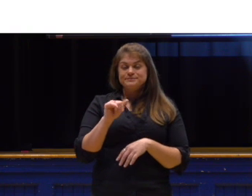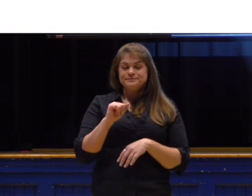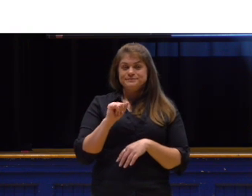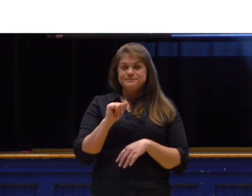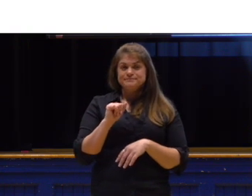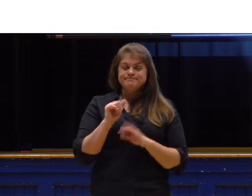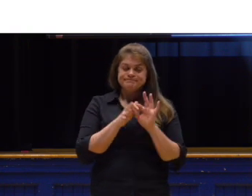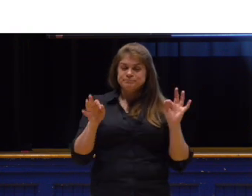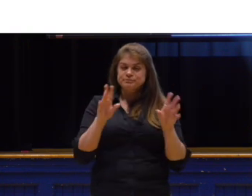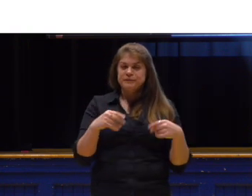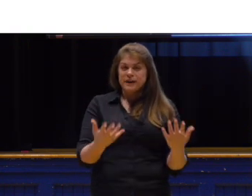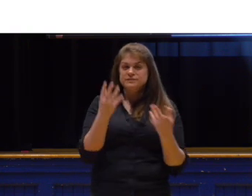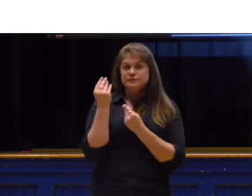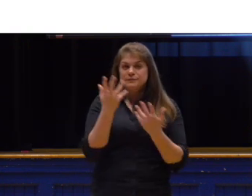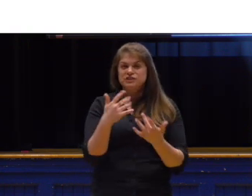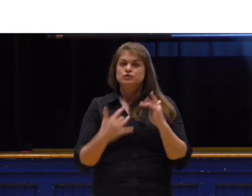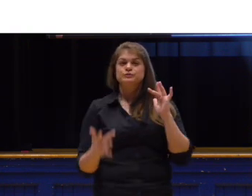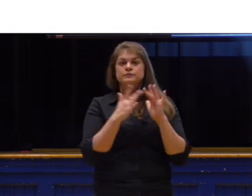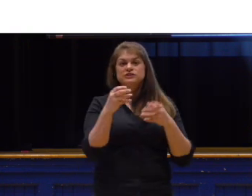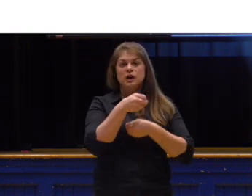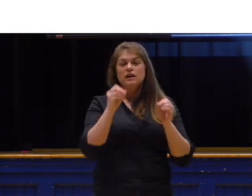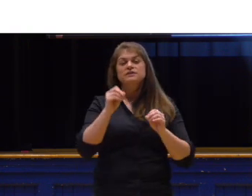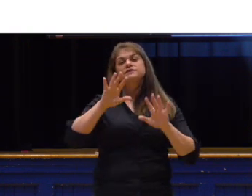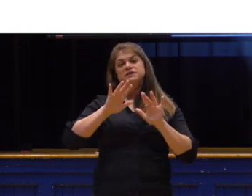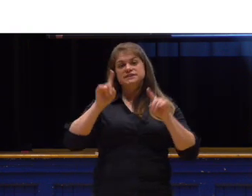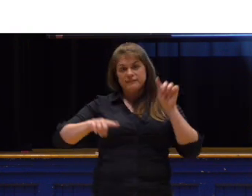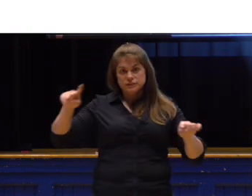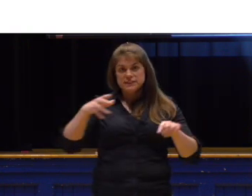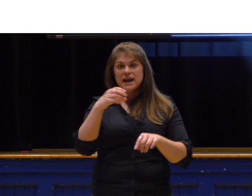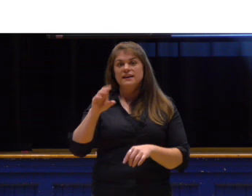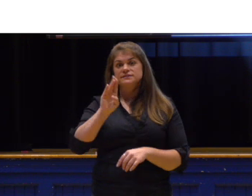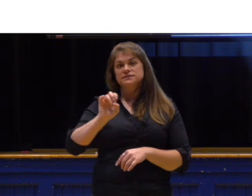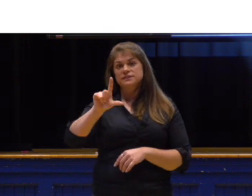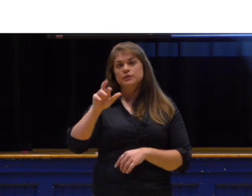www.mass.gov/non-discrimination in transportation program to reach the Office of Diversity and Civil Rights.